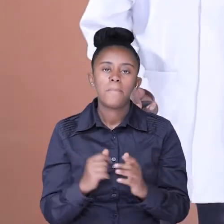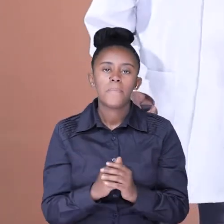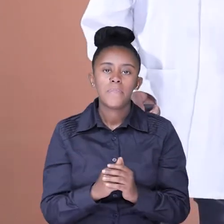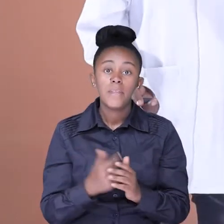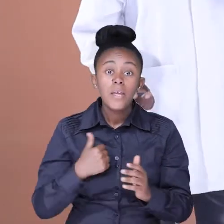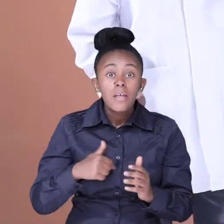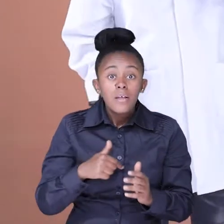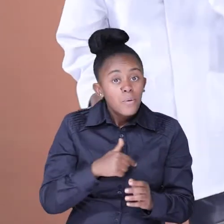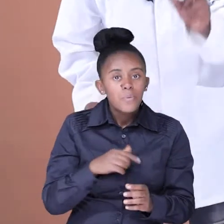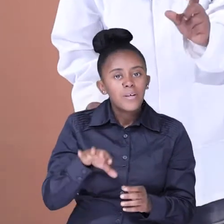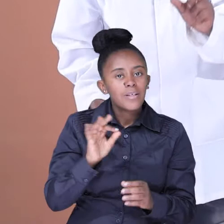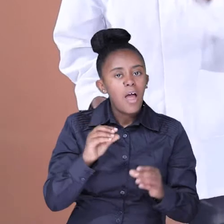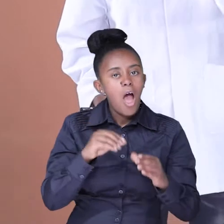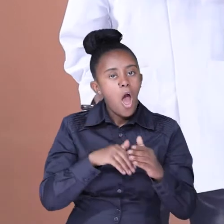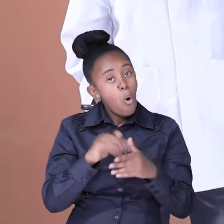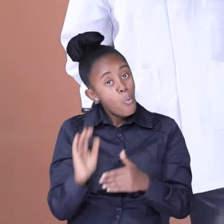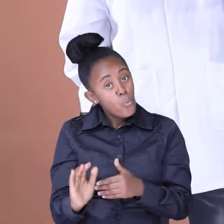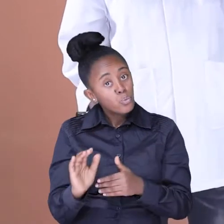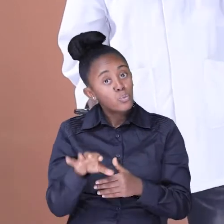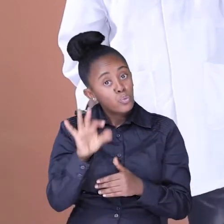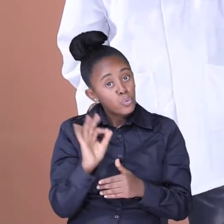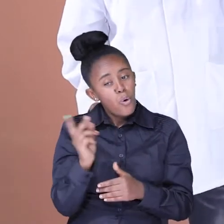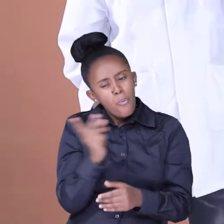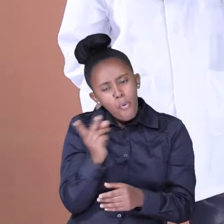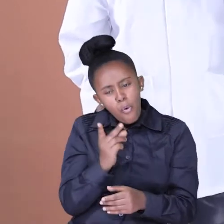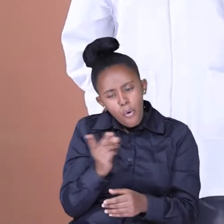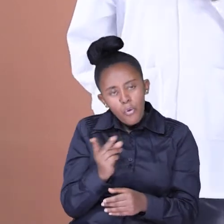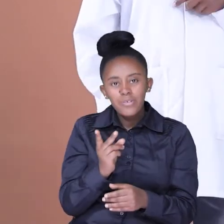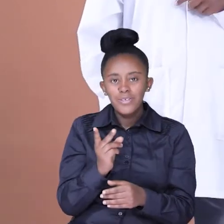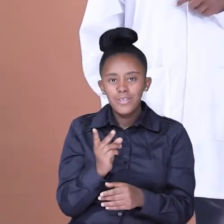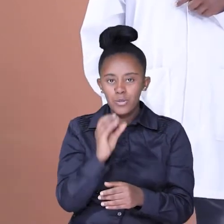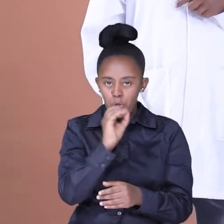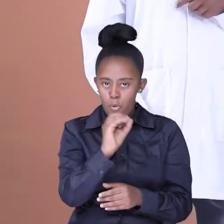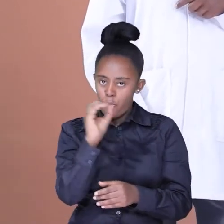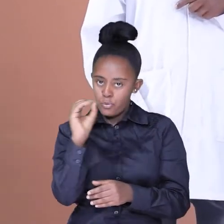We get the output is 0 if both input is 0.